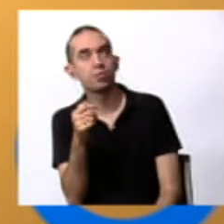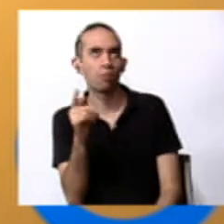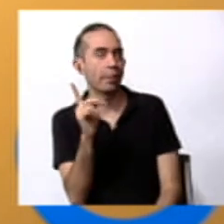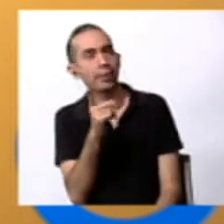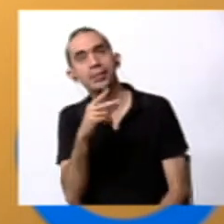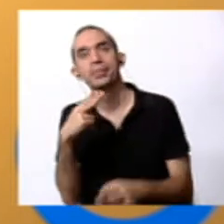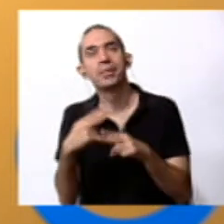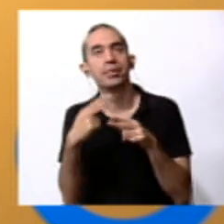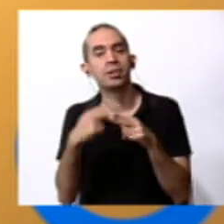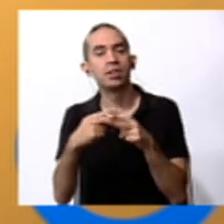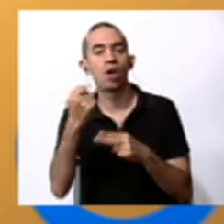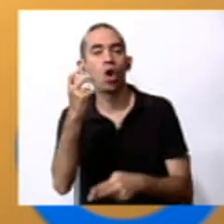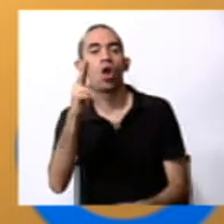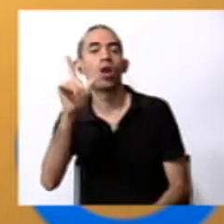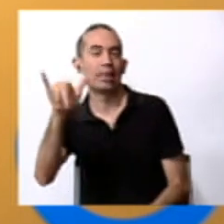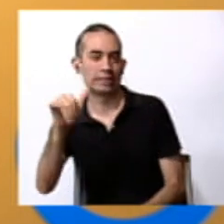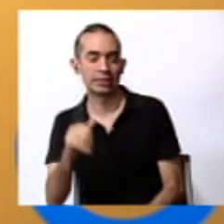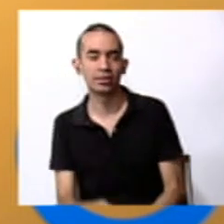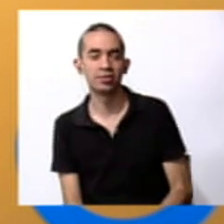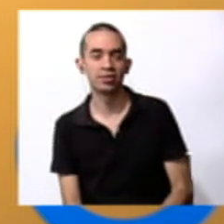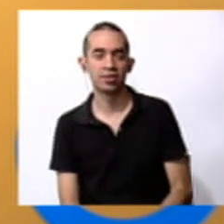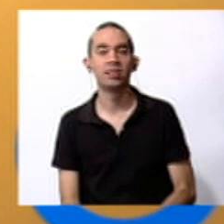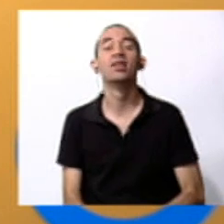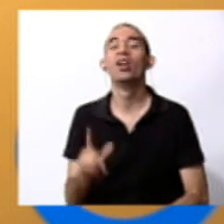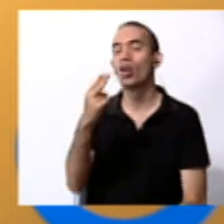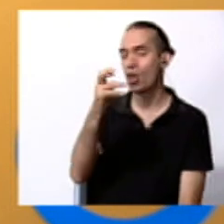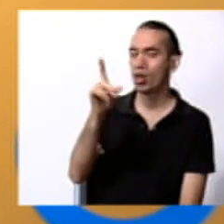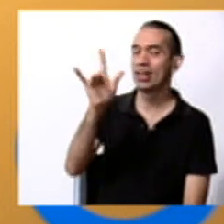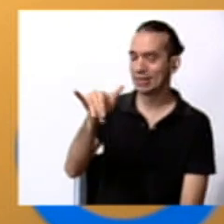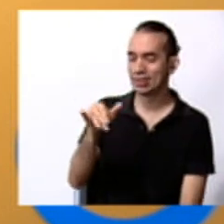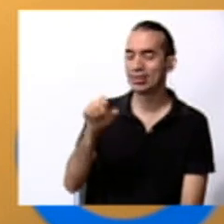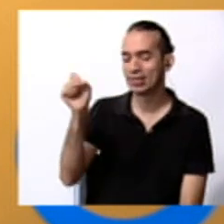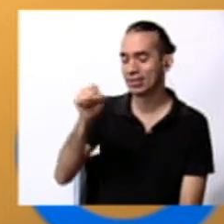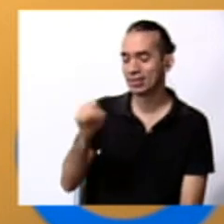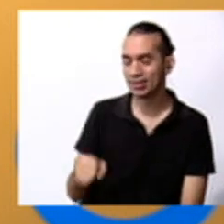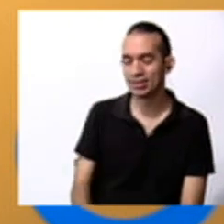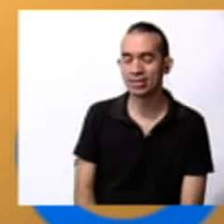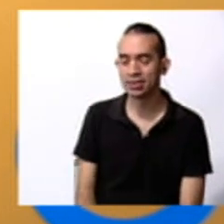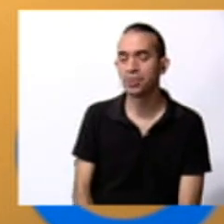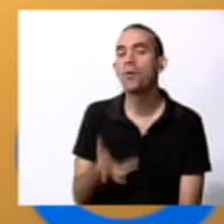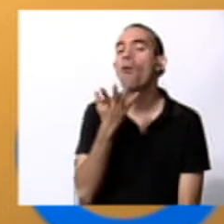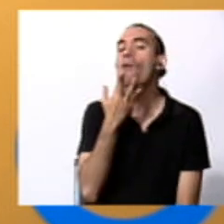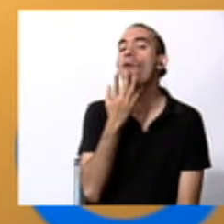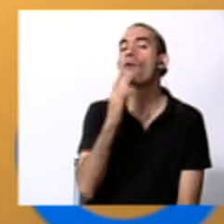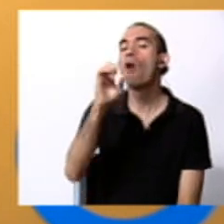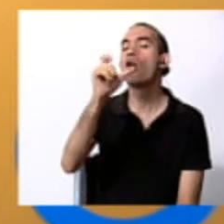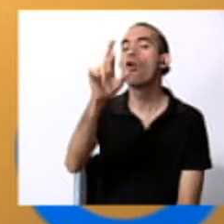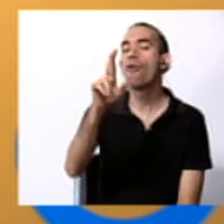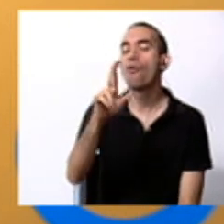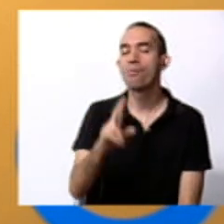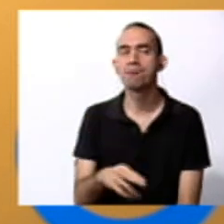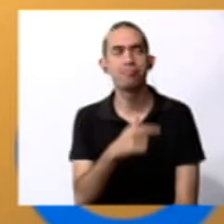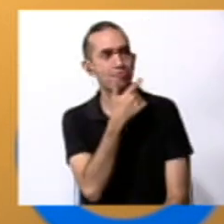Its name is Holly. Yeah, it was Holly. What color is Holly?